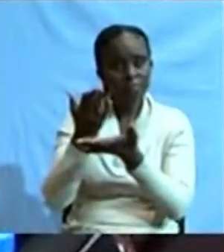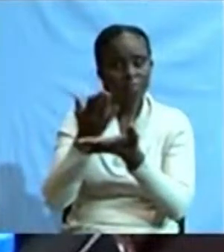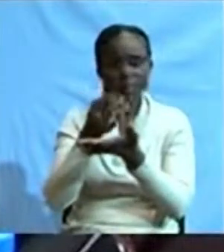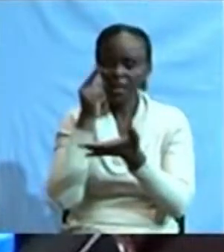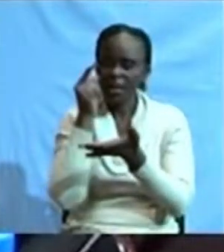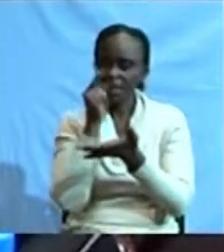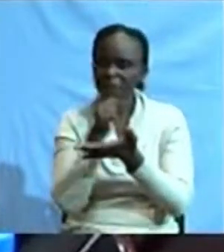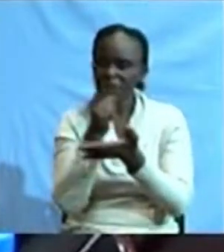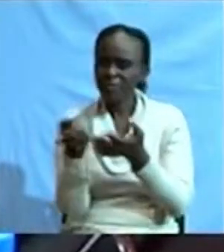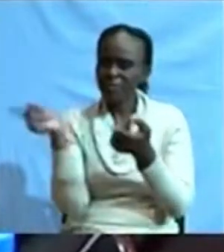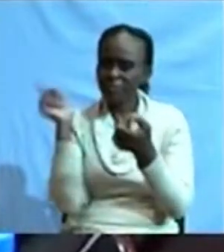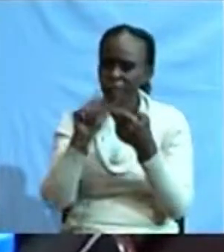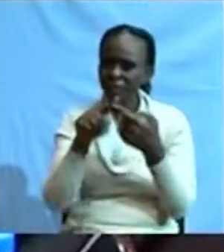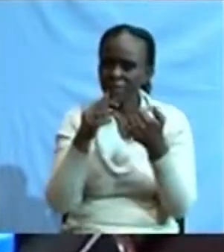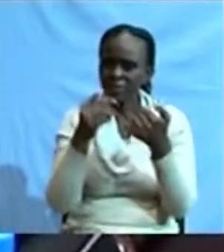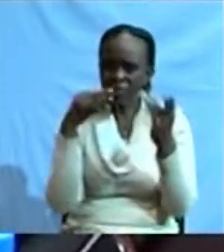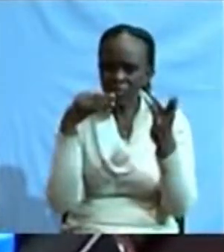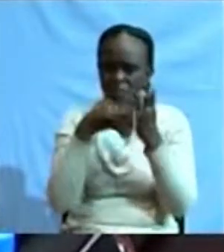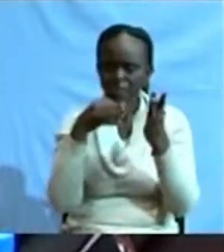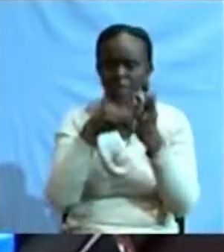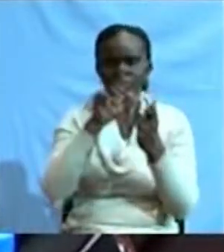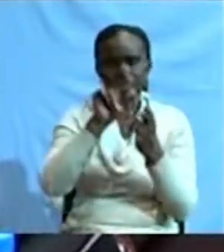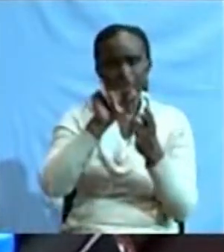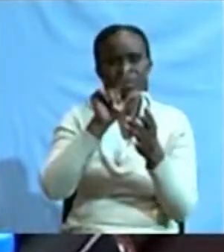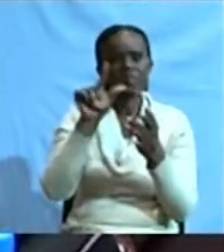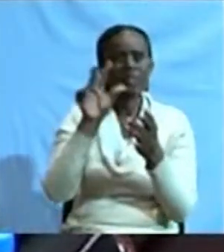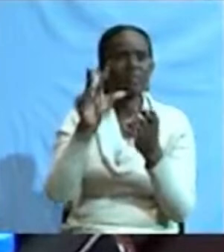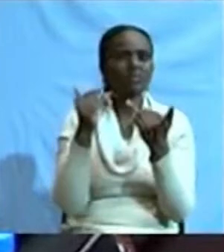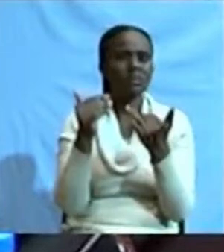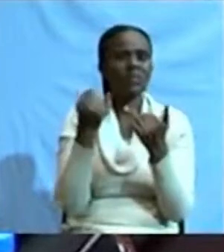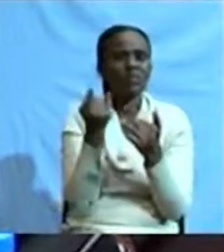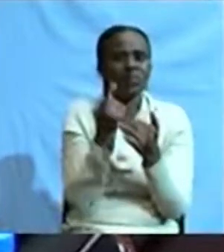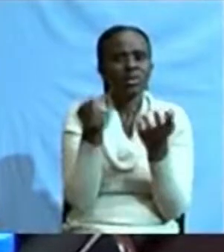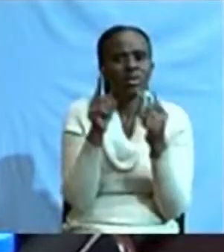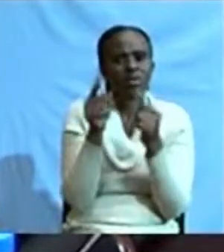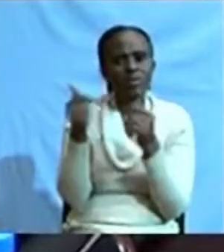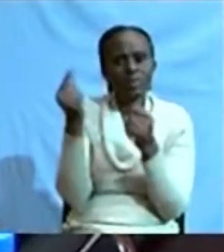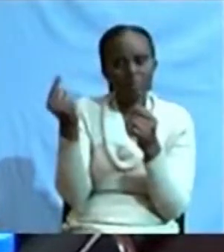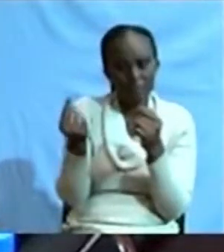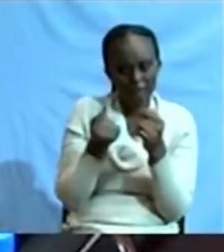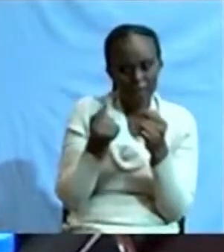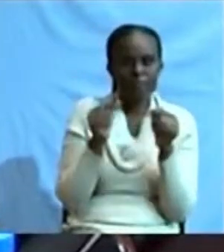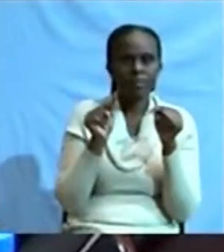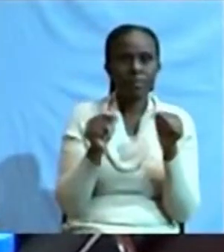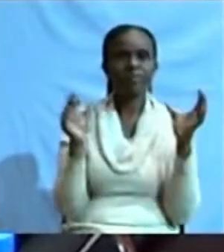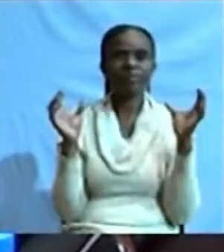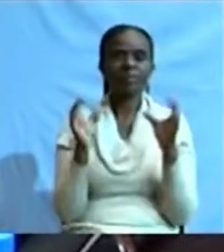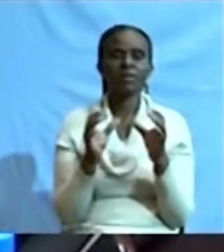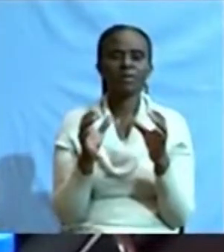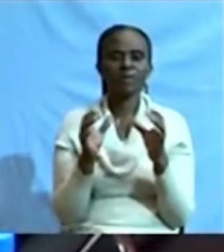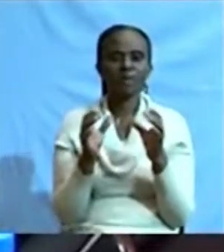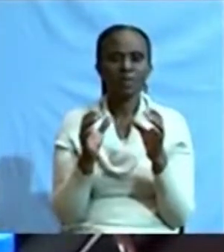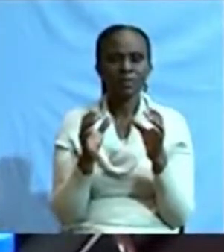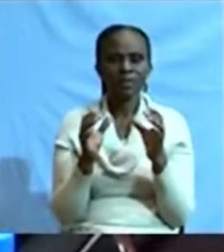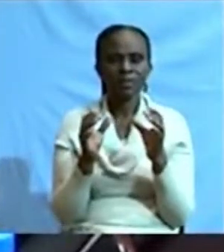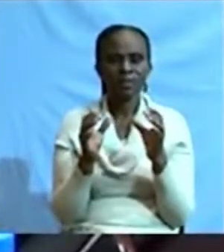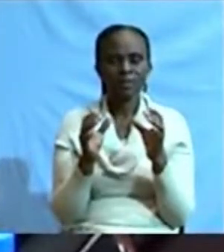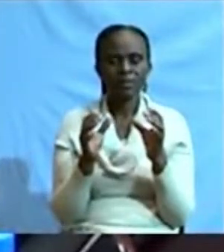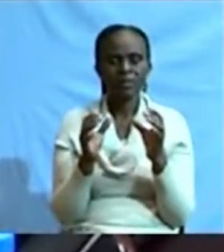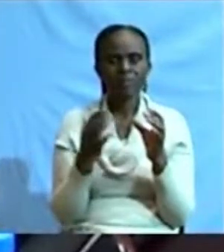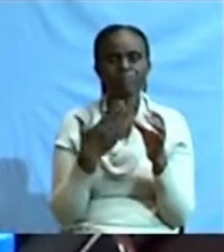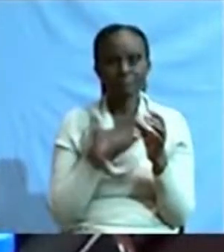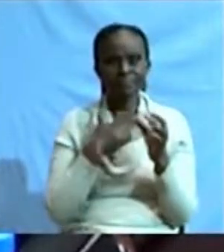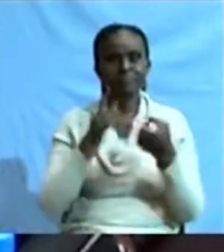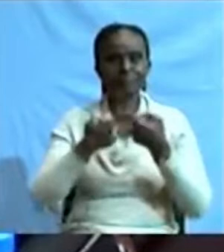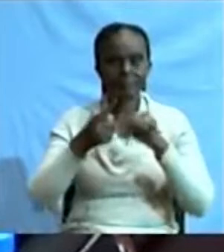takes you up to February 2023, just when you were about to appear to this committee, as my